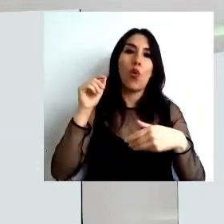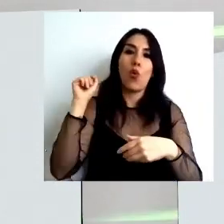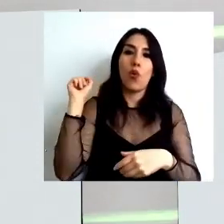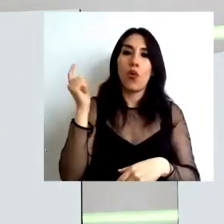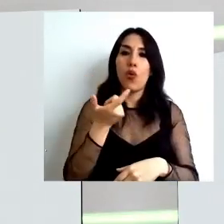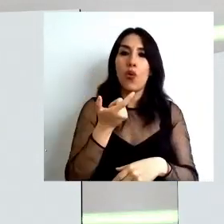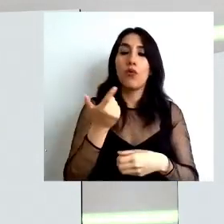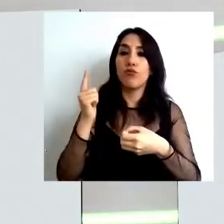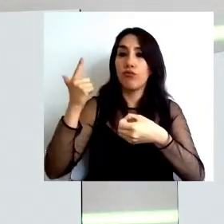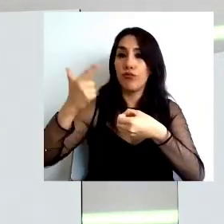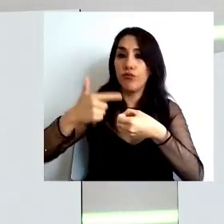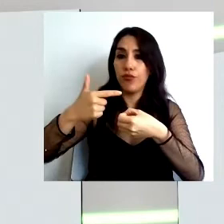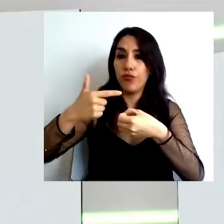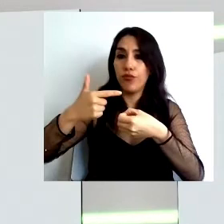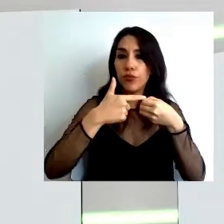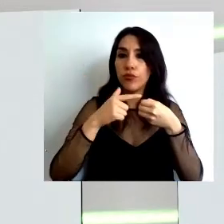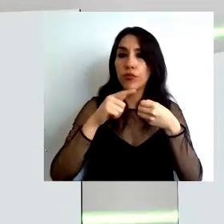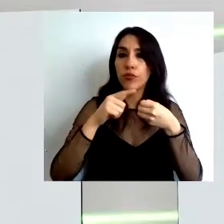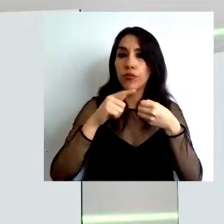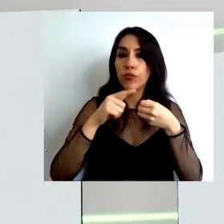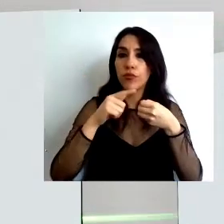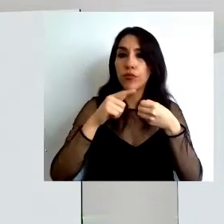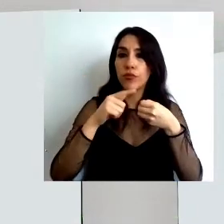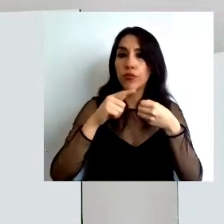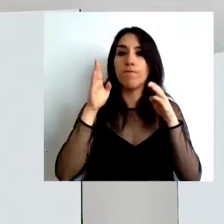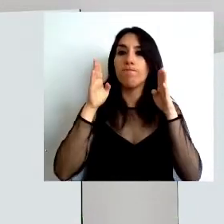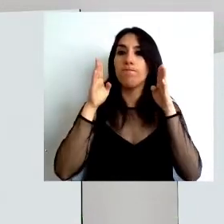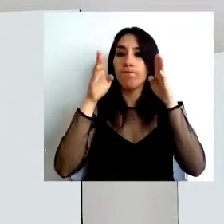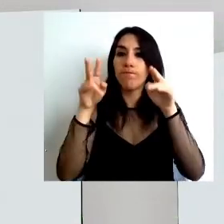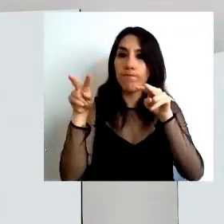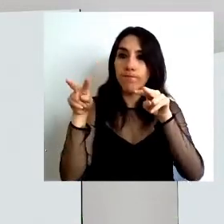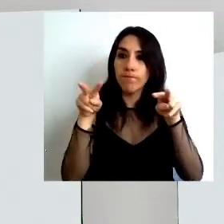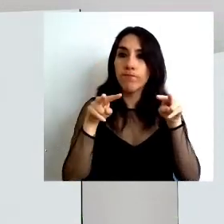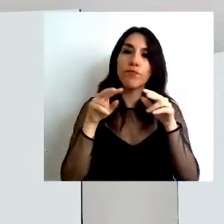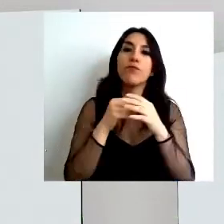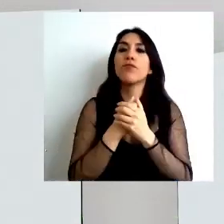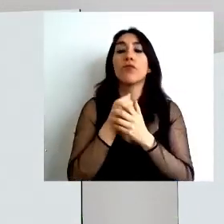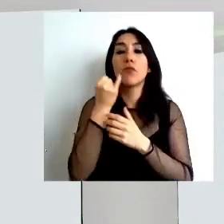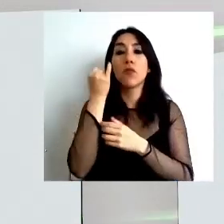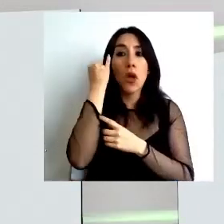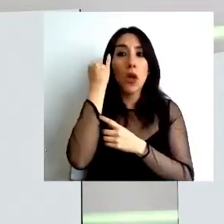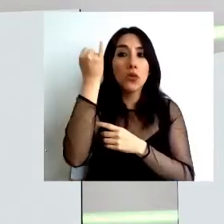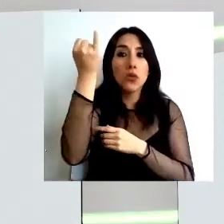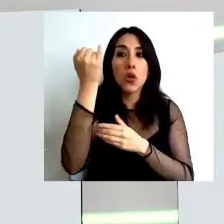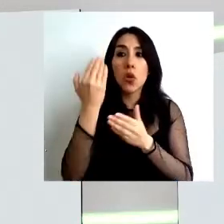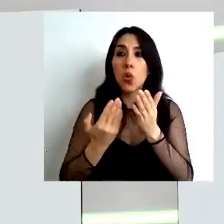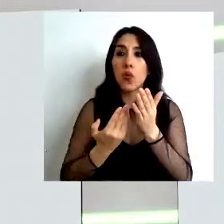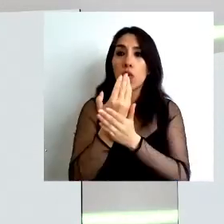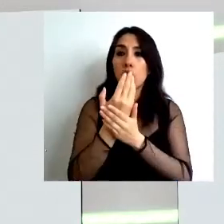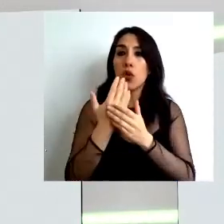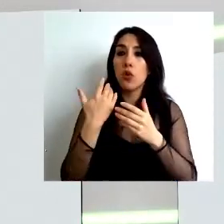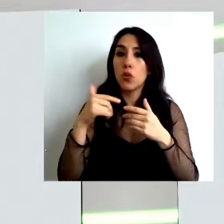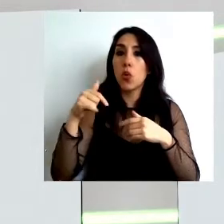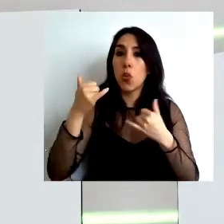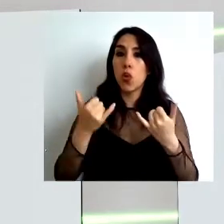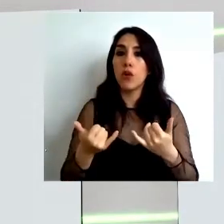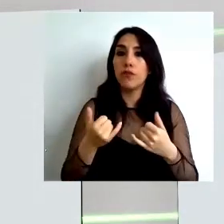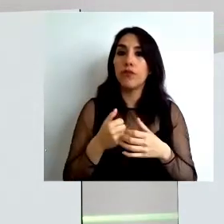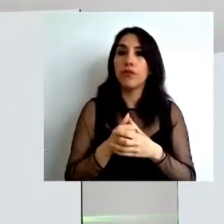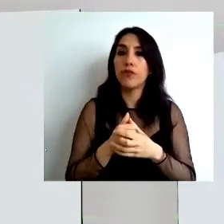fantastic innovations. I will start with an introduction on today's topic, scaling